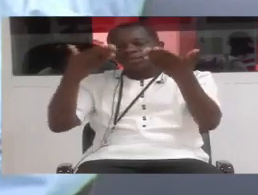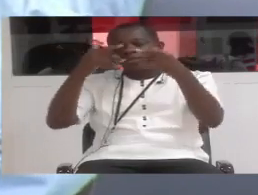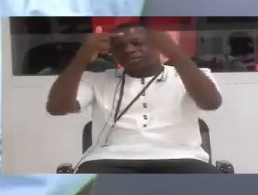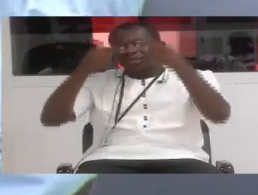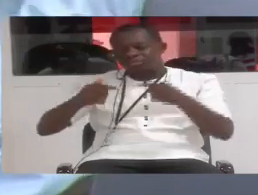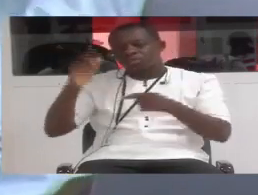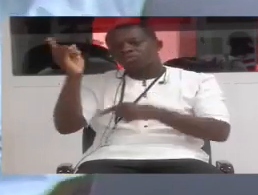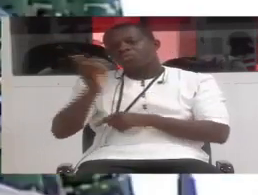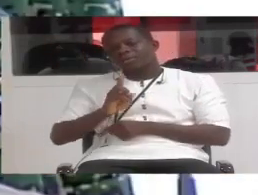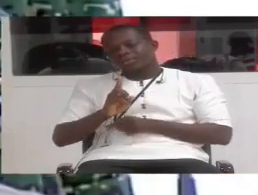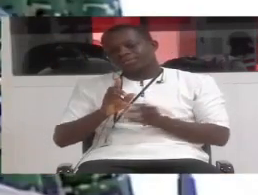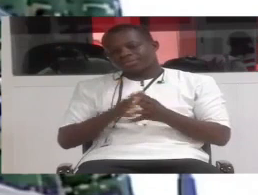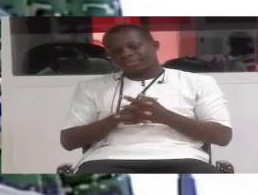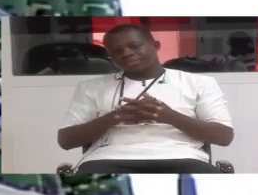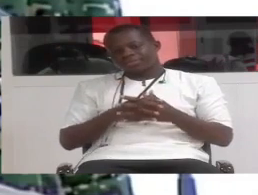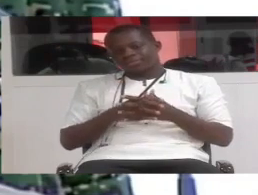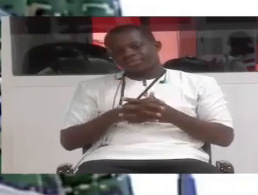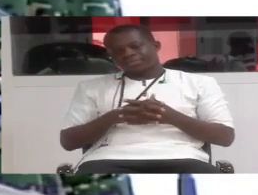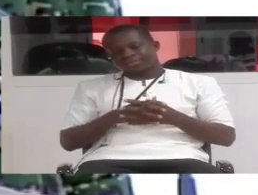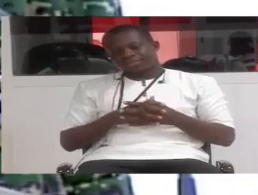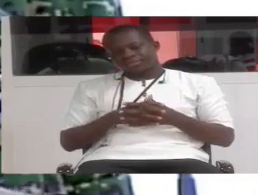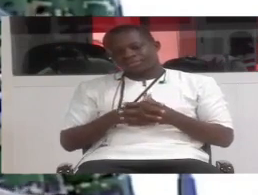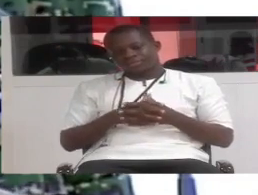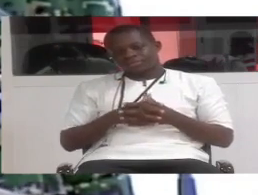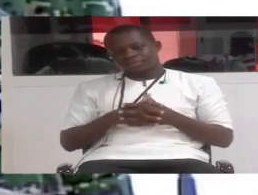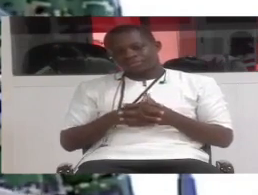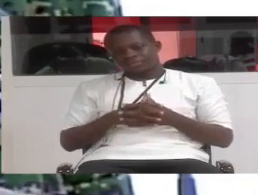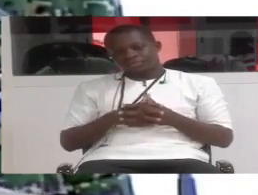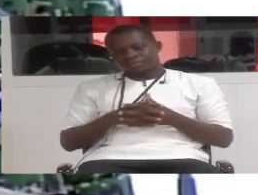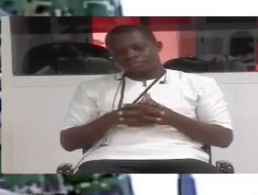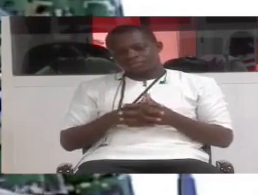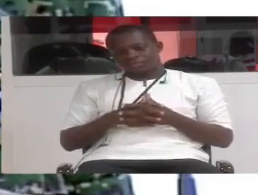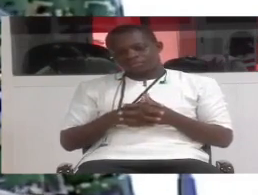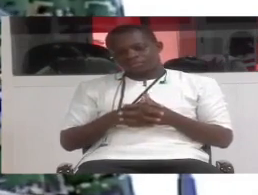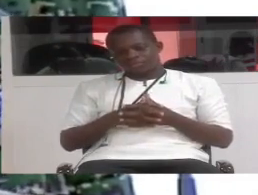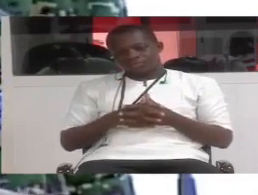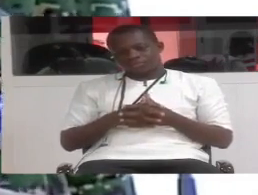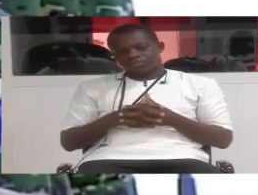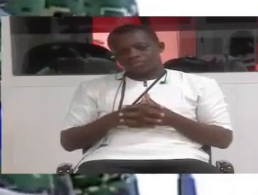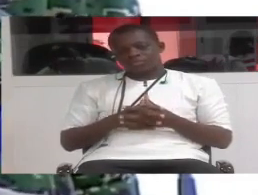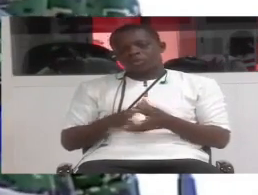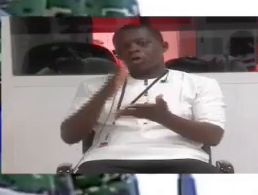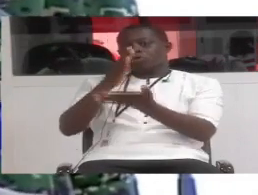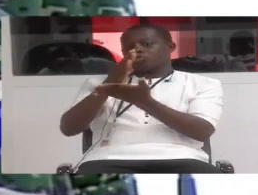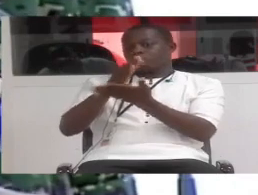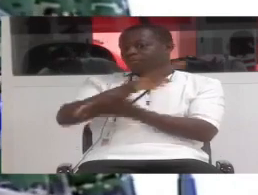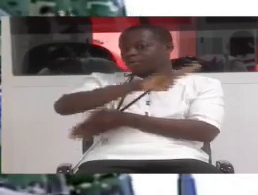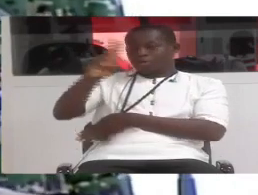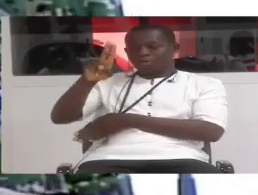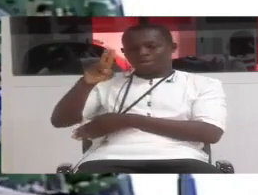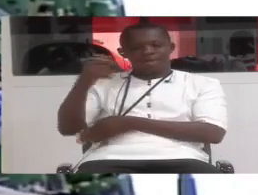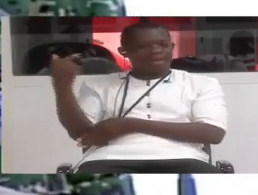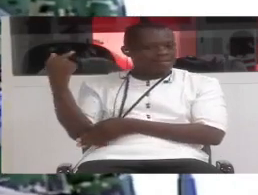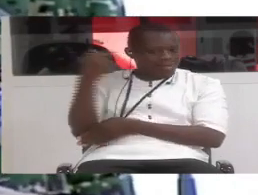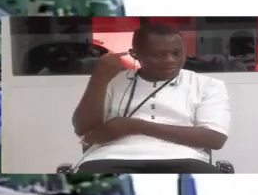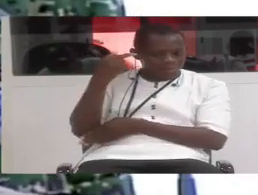wax yi nga nguur gi wax ndax yeg nga ko wala deg nga li nguur gi waxon biñu reeyé gaay be pare wax deg yalla bayuma ci xel degluma.